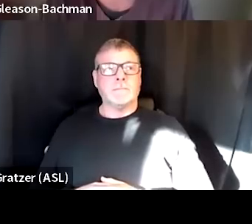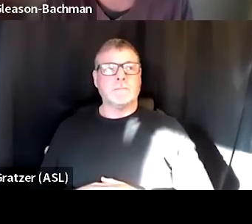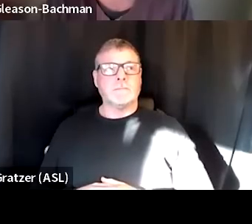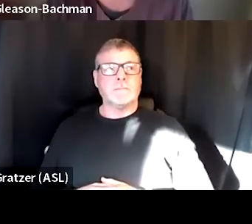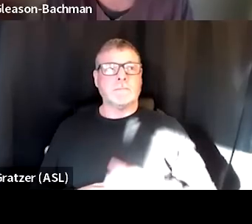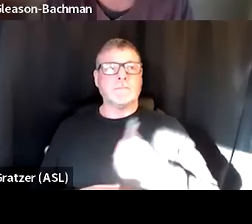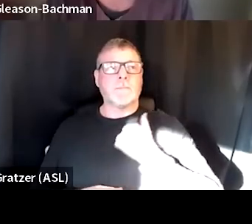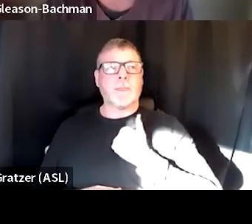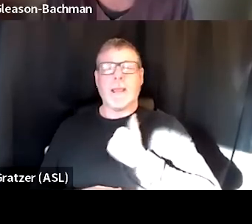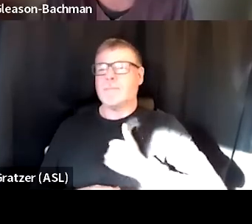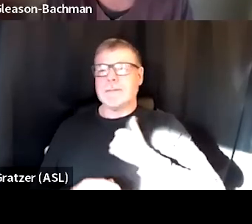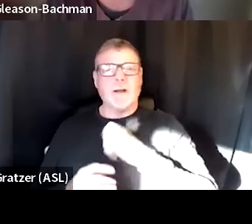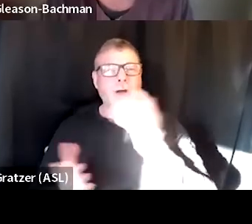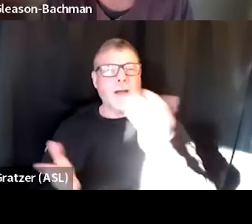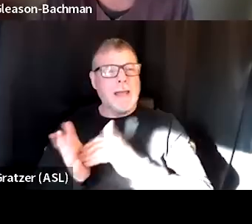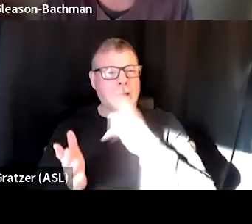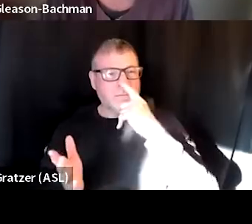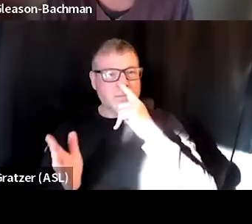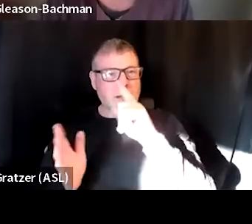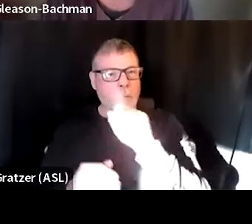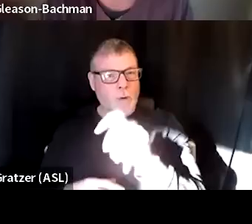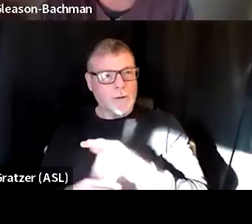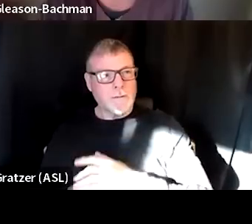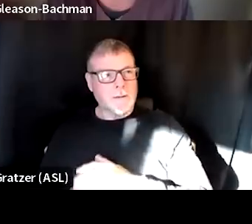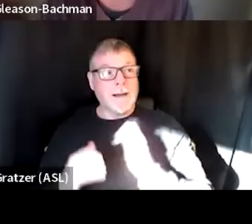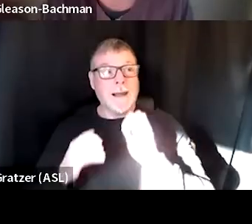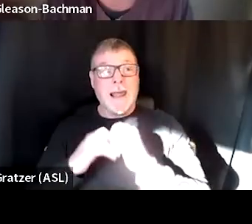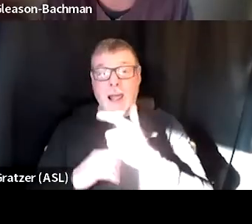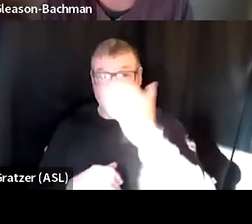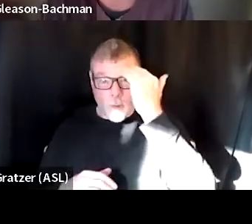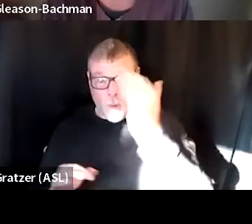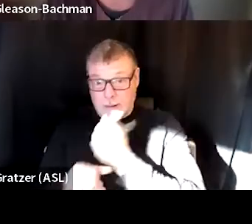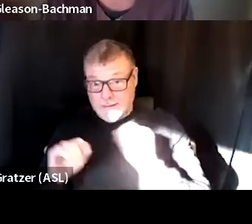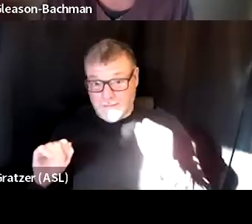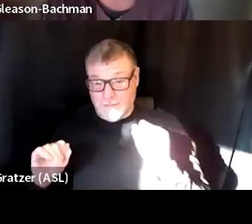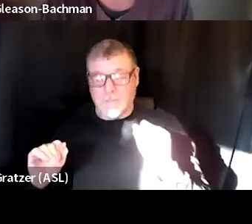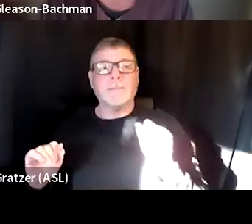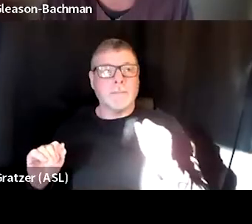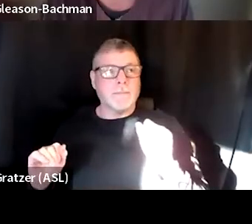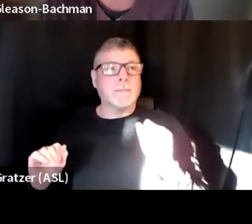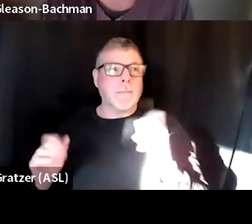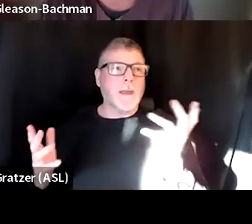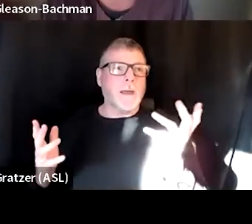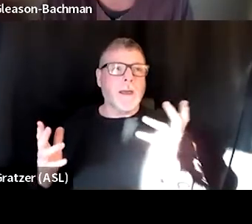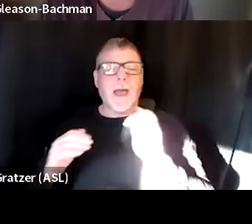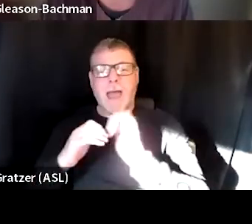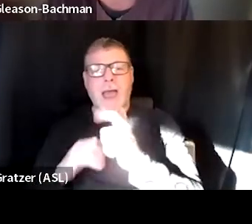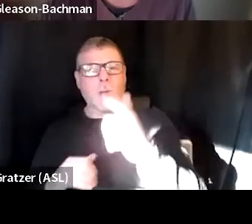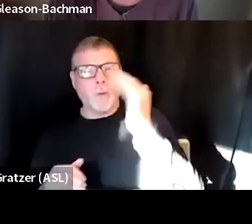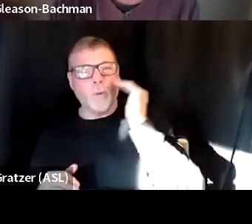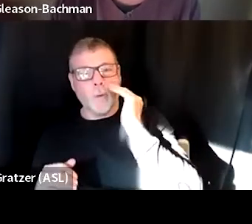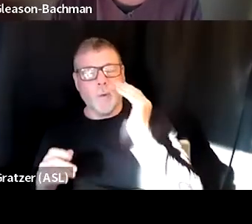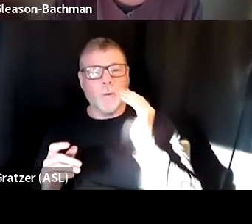I'm sorry, the question exactly again, just how do you know it's safe to enter an encampment? Yeah, how do you decide? So what